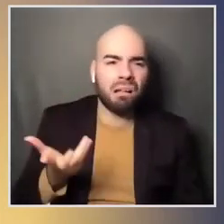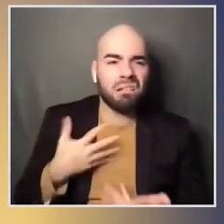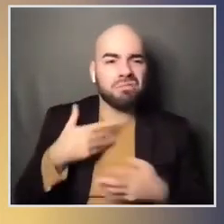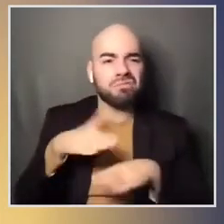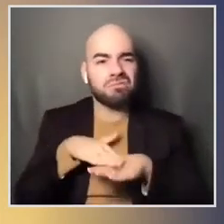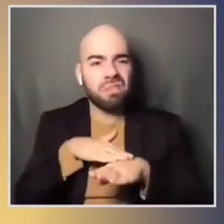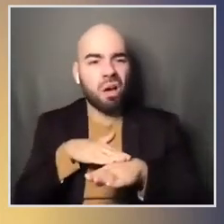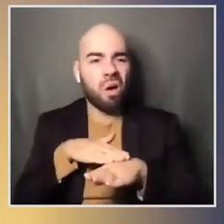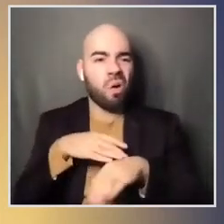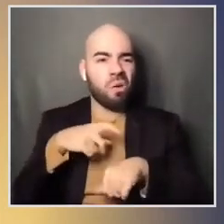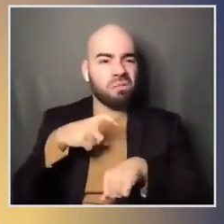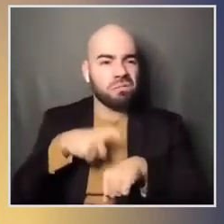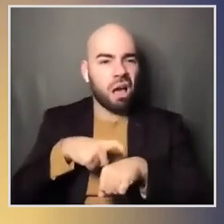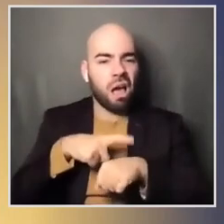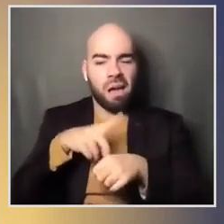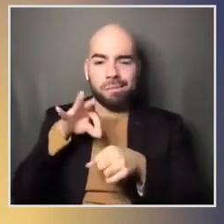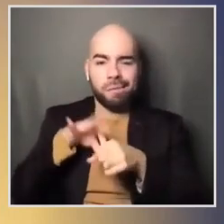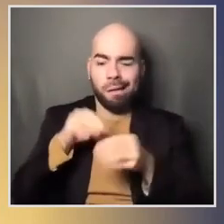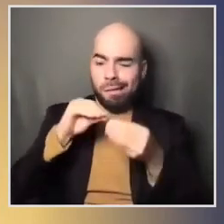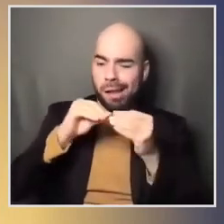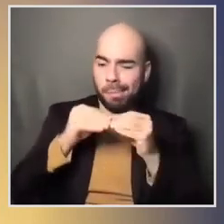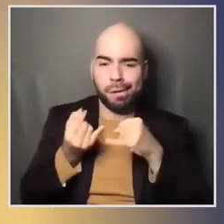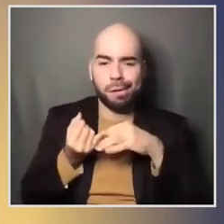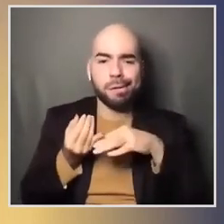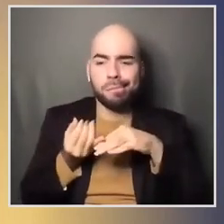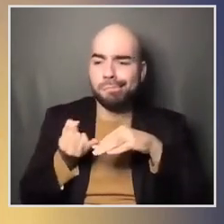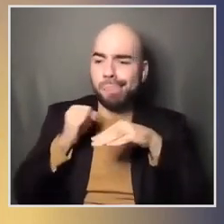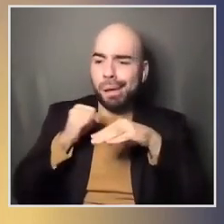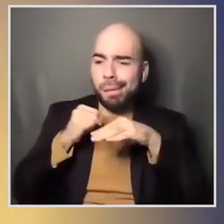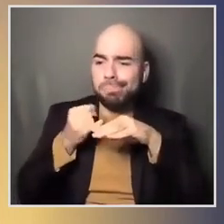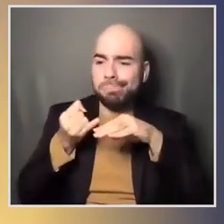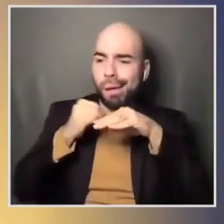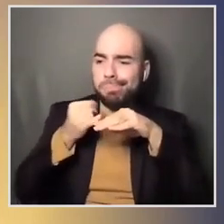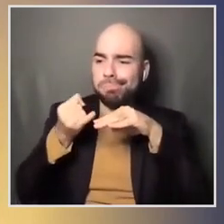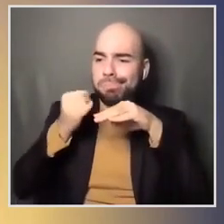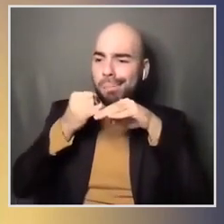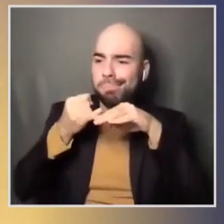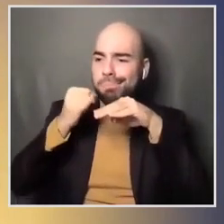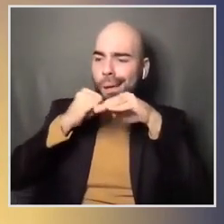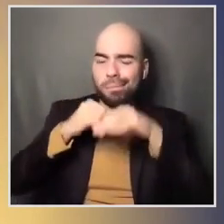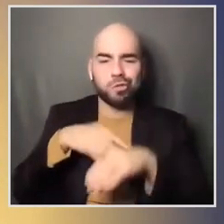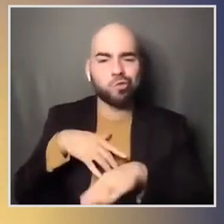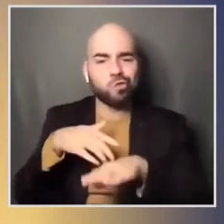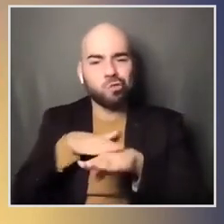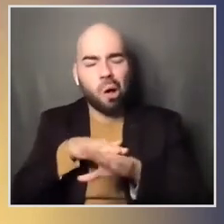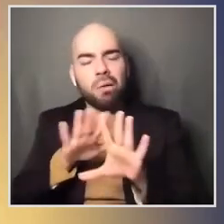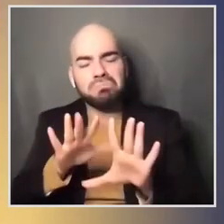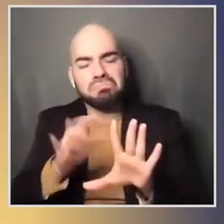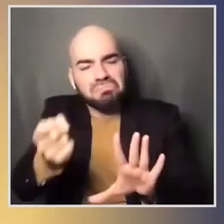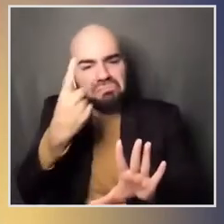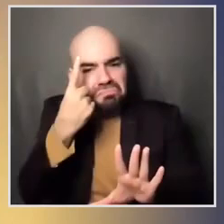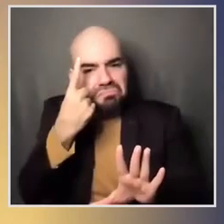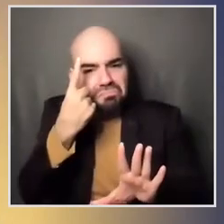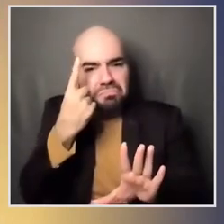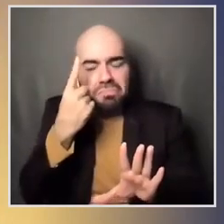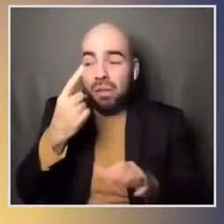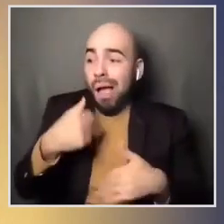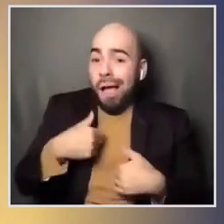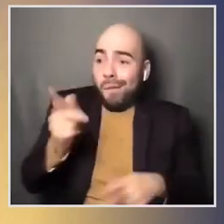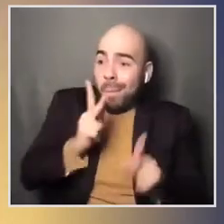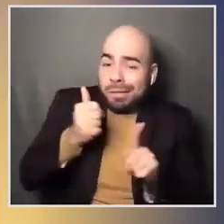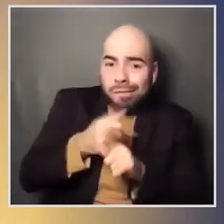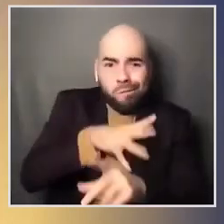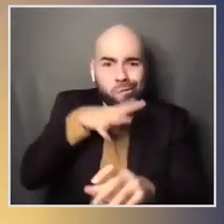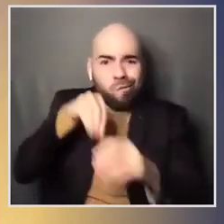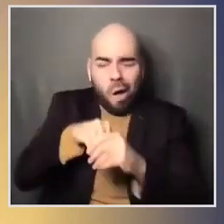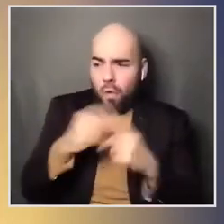the tallies aren't just numbers. They represent votes and voters, men and women who exercise their fundamental right to have